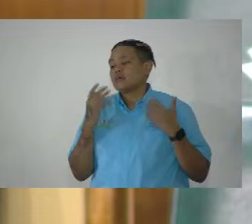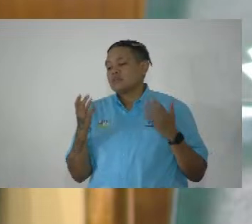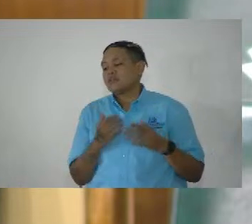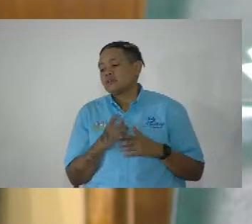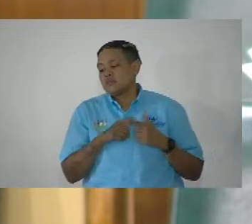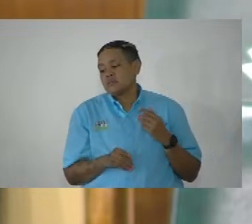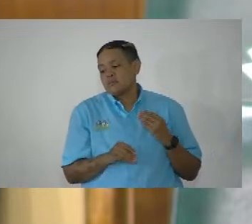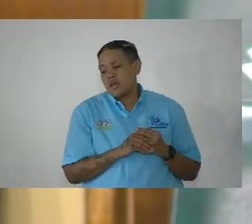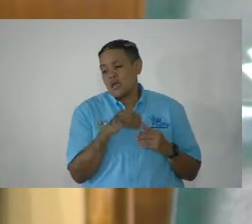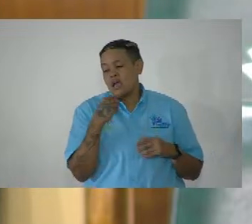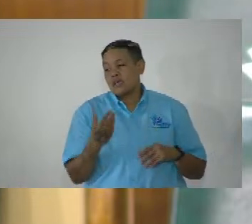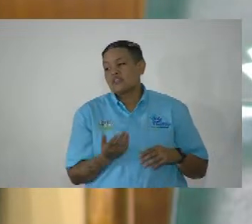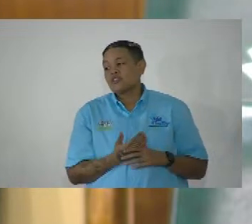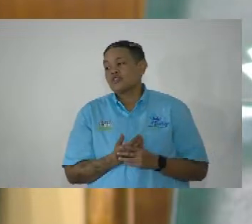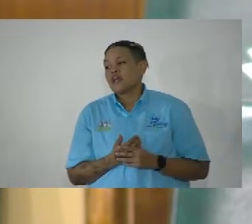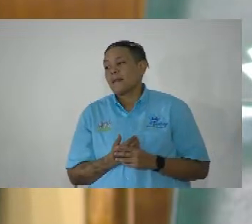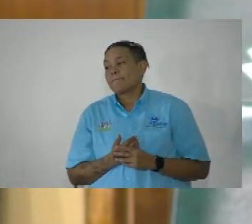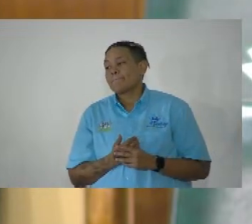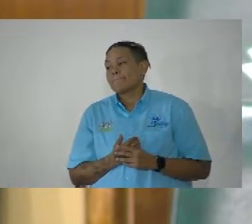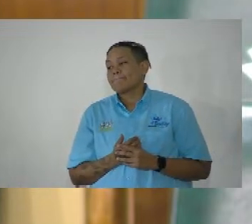And also,